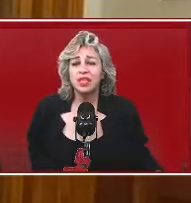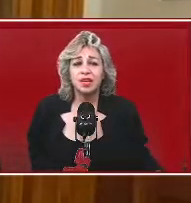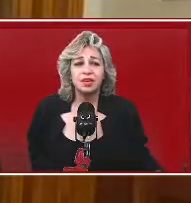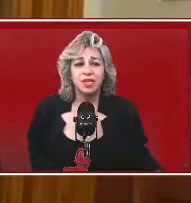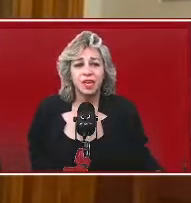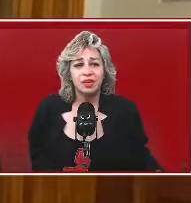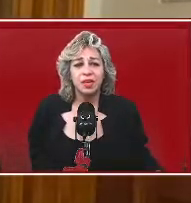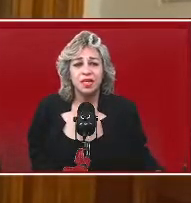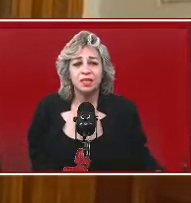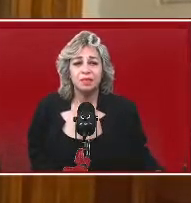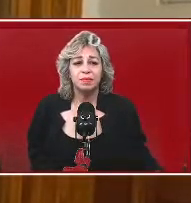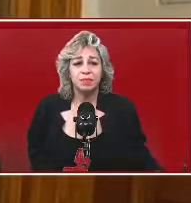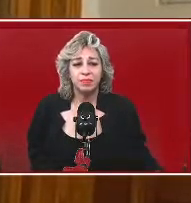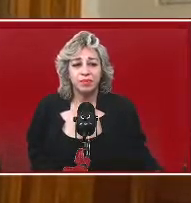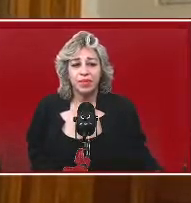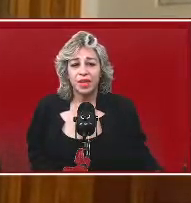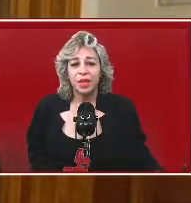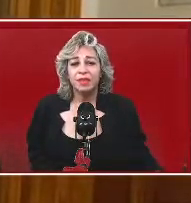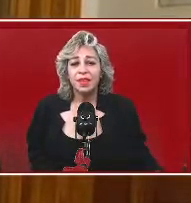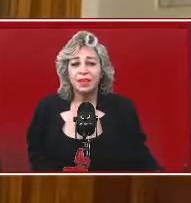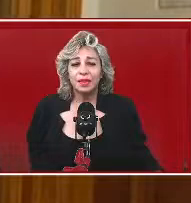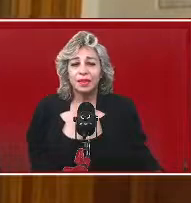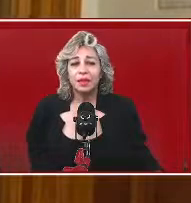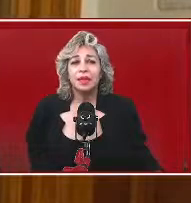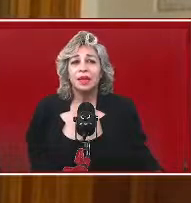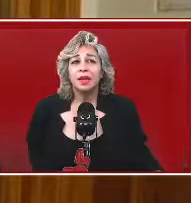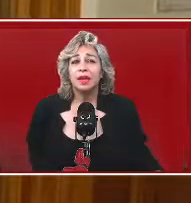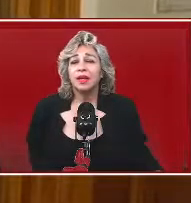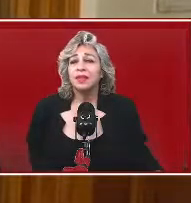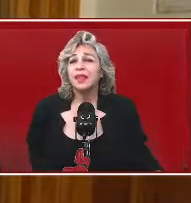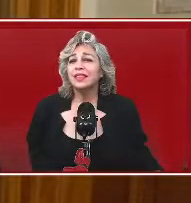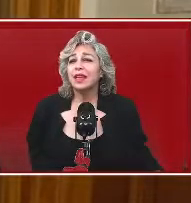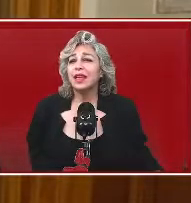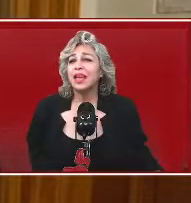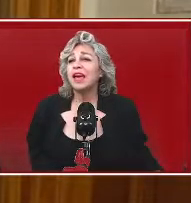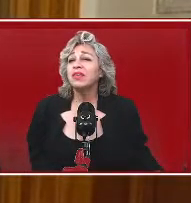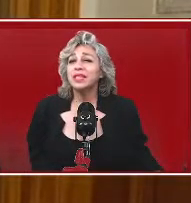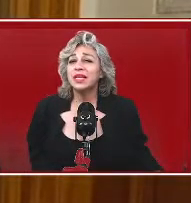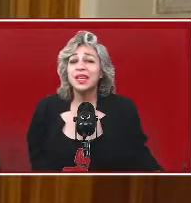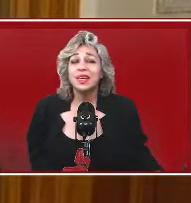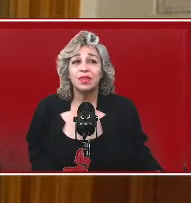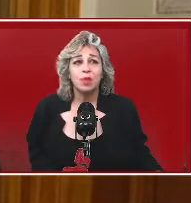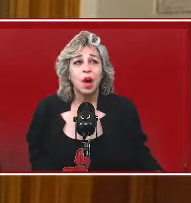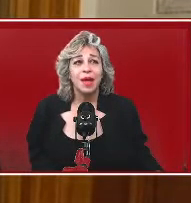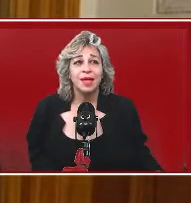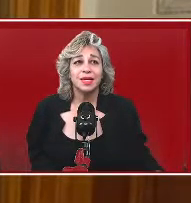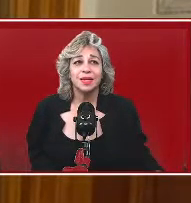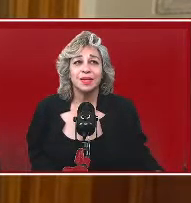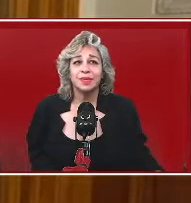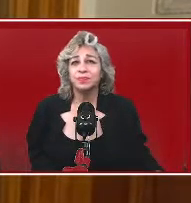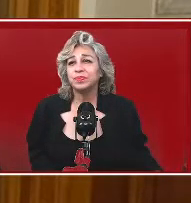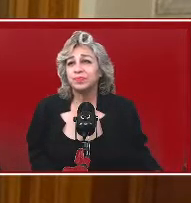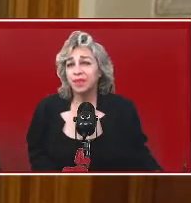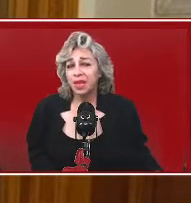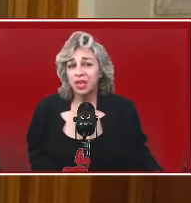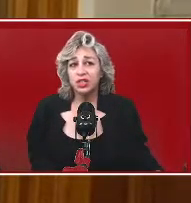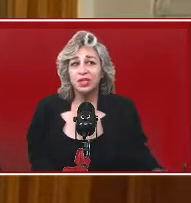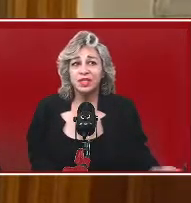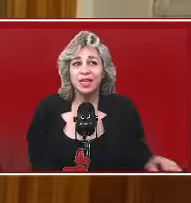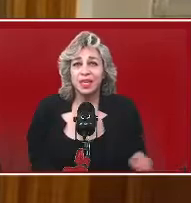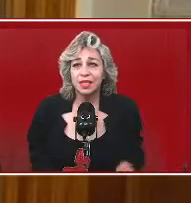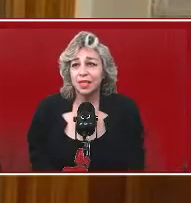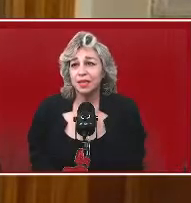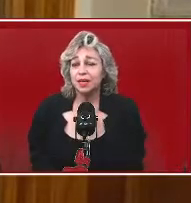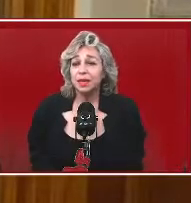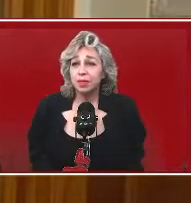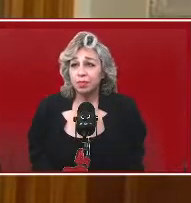que se utilitarianism, garantice el derecho a that they guarantee the right disentir. to Pero